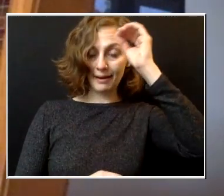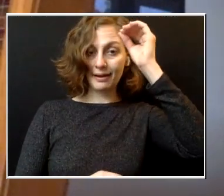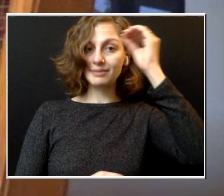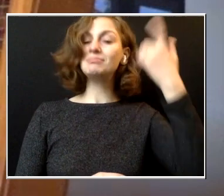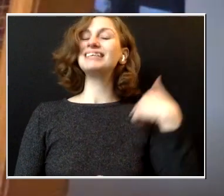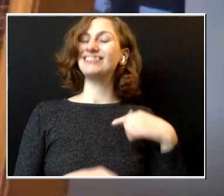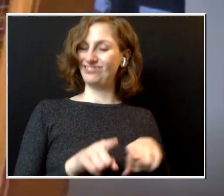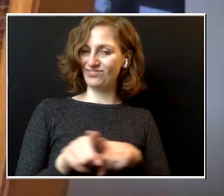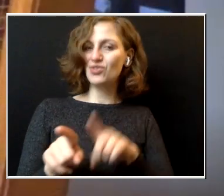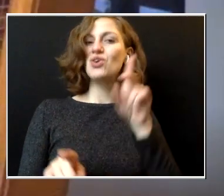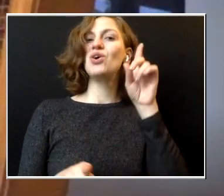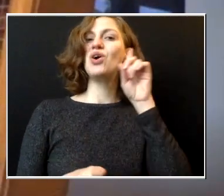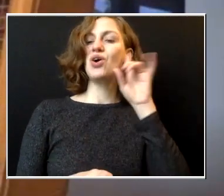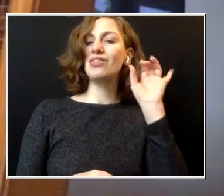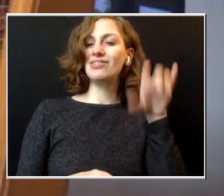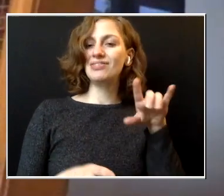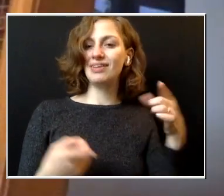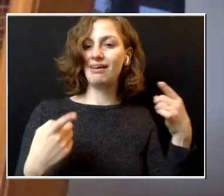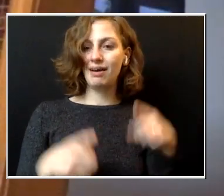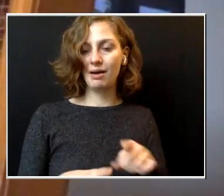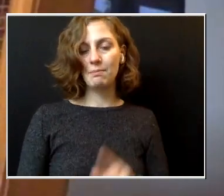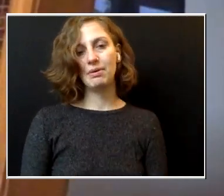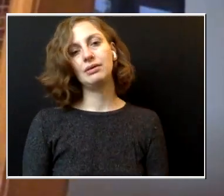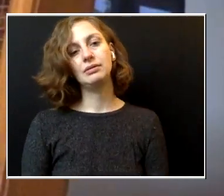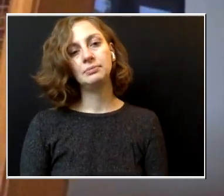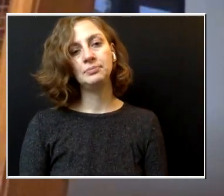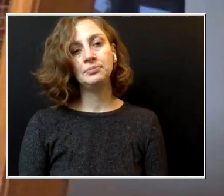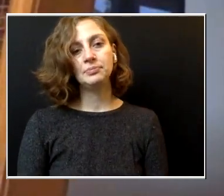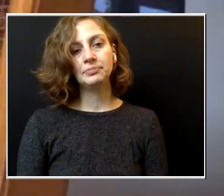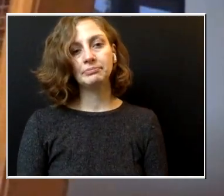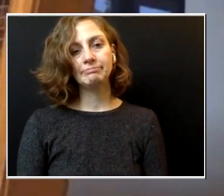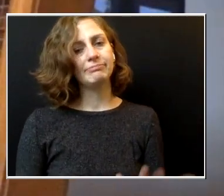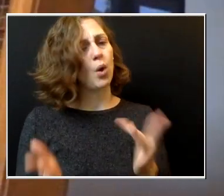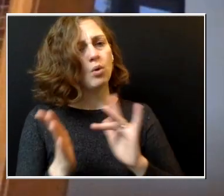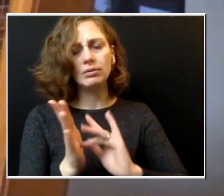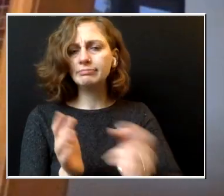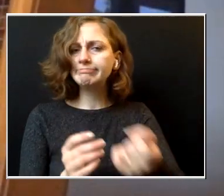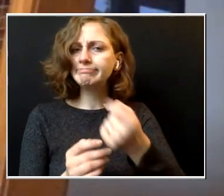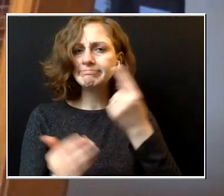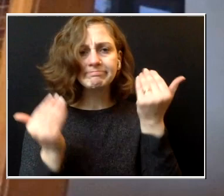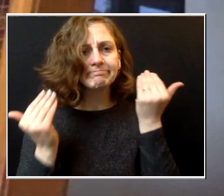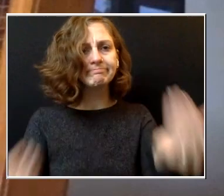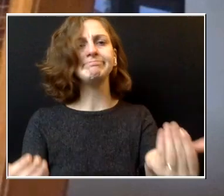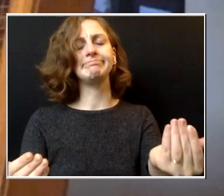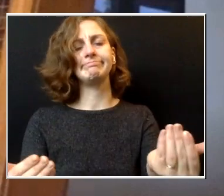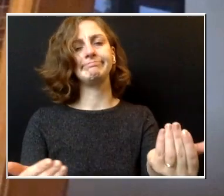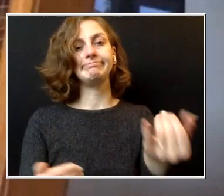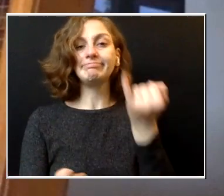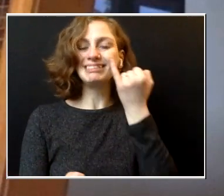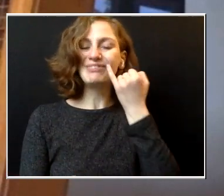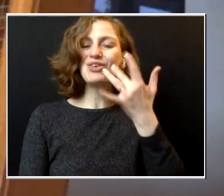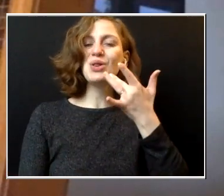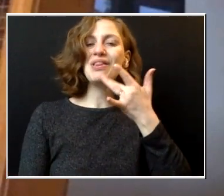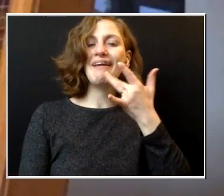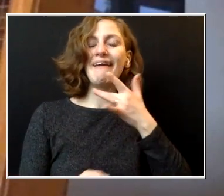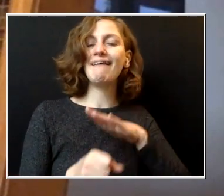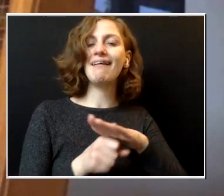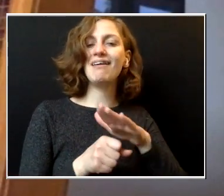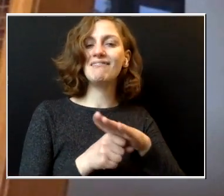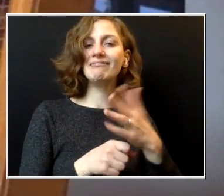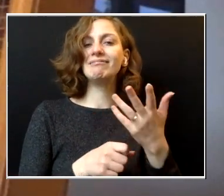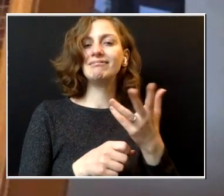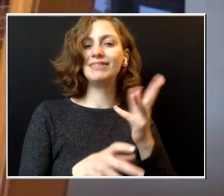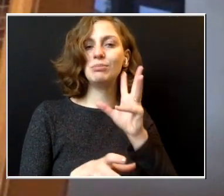happening. So I would just say take the medications. If you are lucky enough to participate